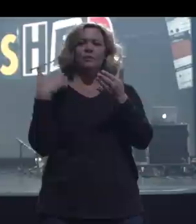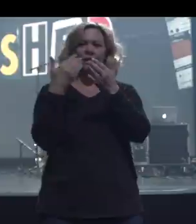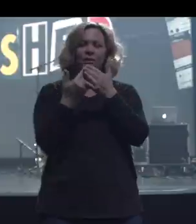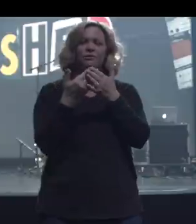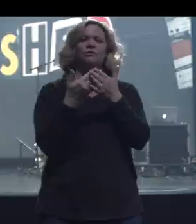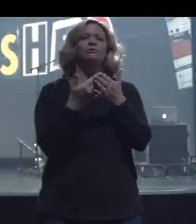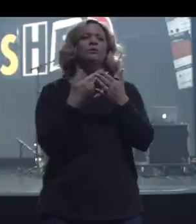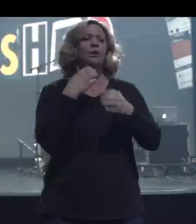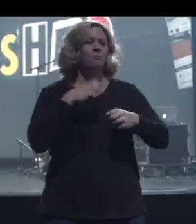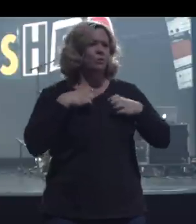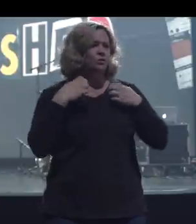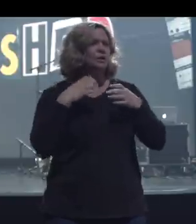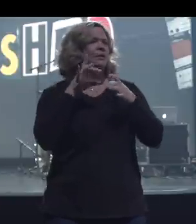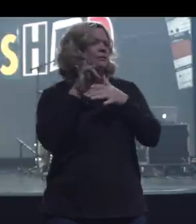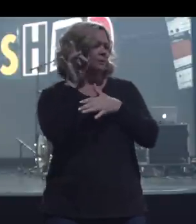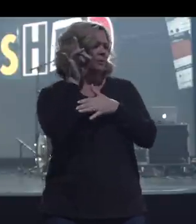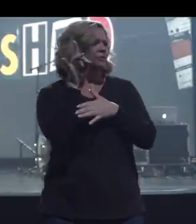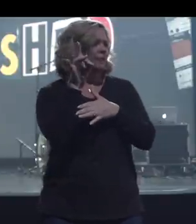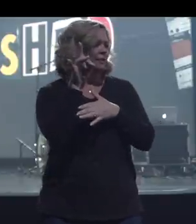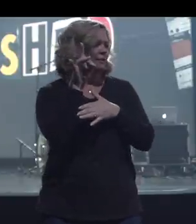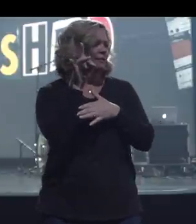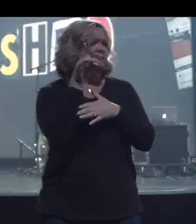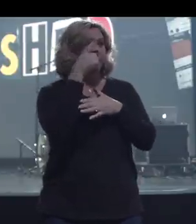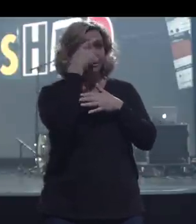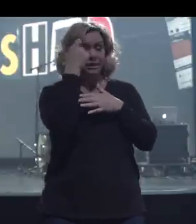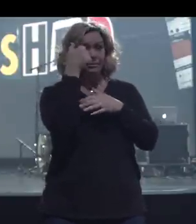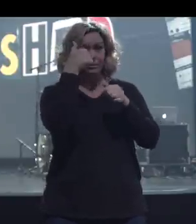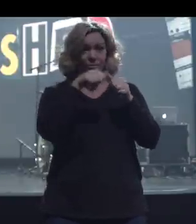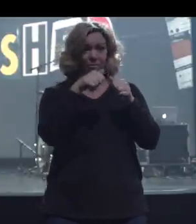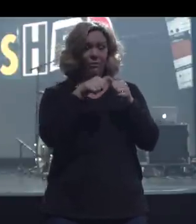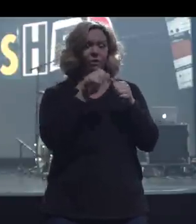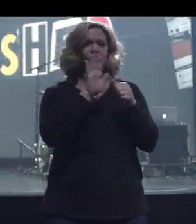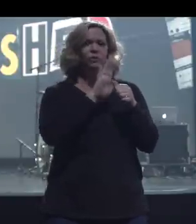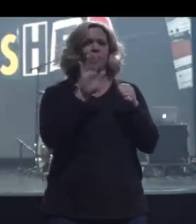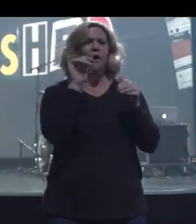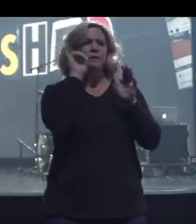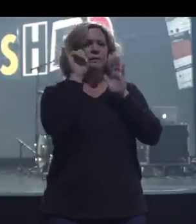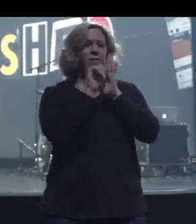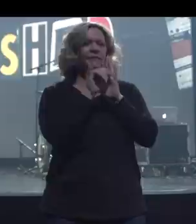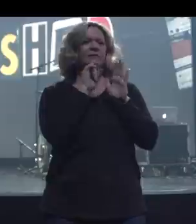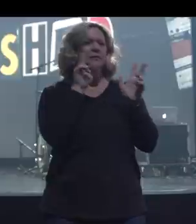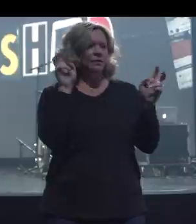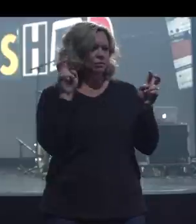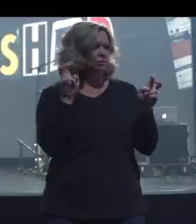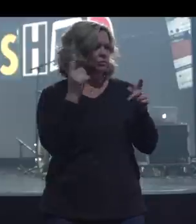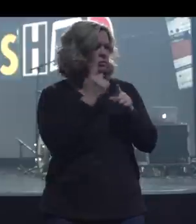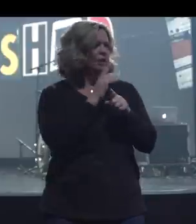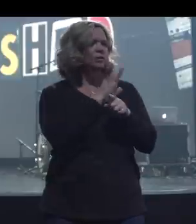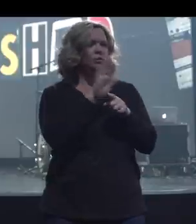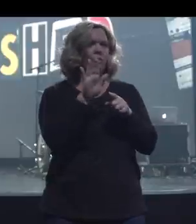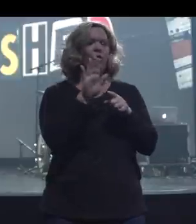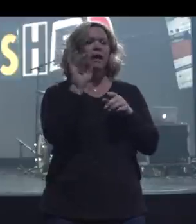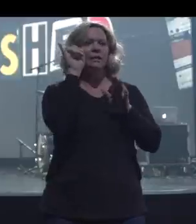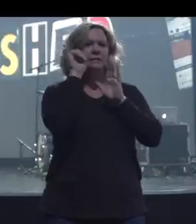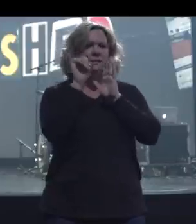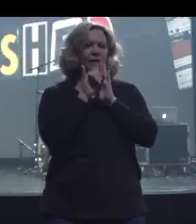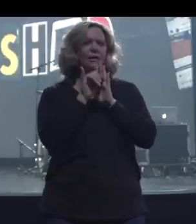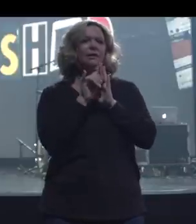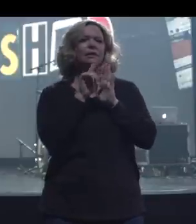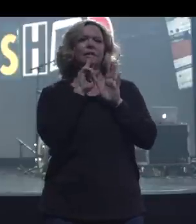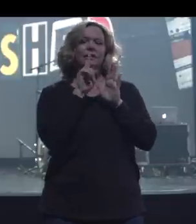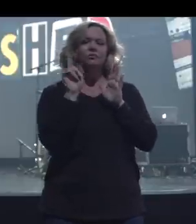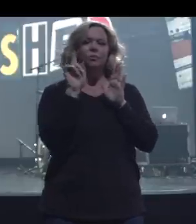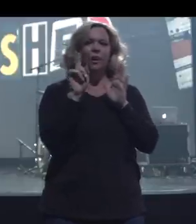spiritually, primarily spiritually, because remember, it's your identity that's the issue. Your identity is the